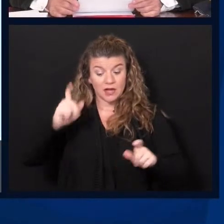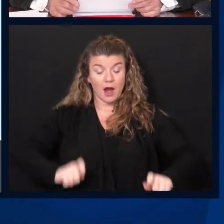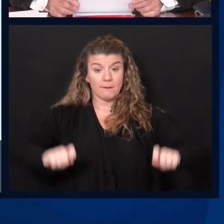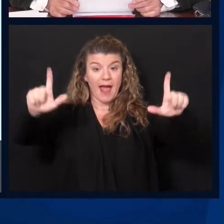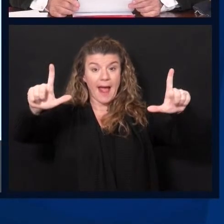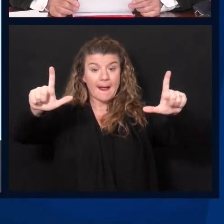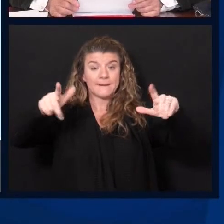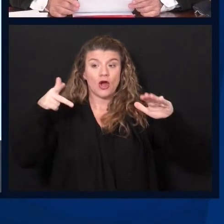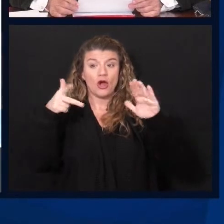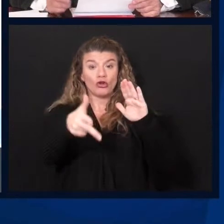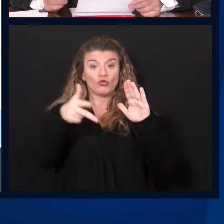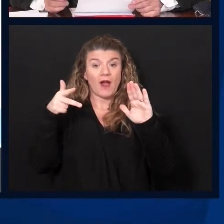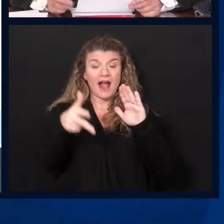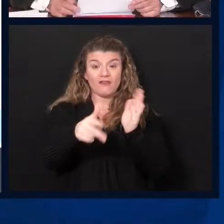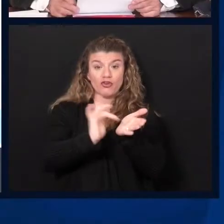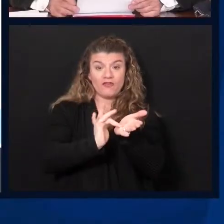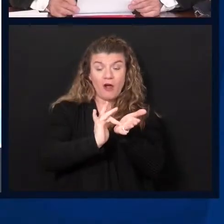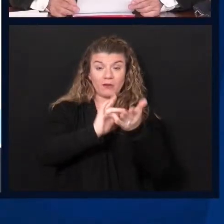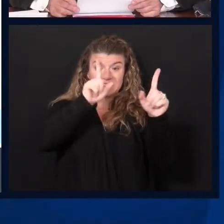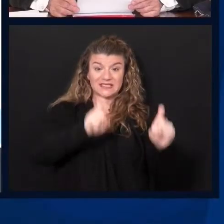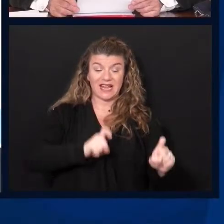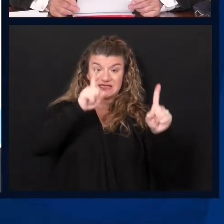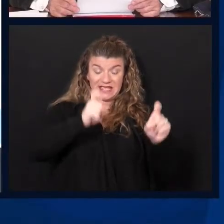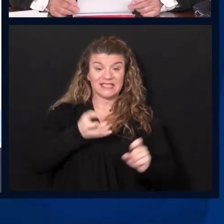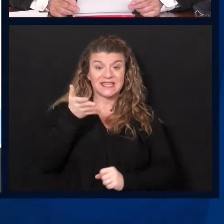drive-through pharmacy testing is up there.